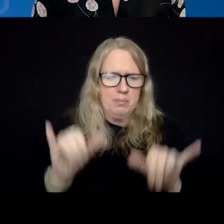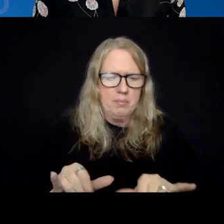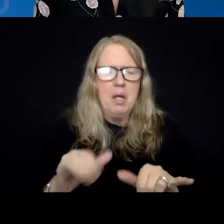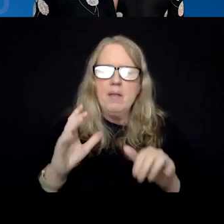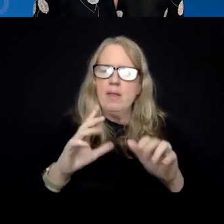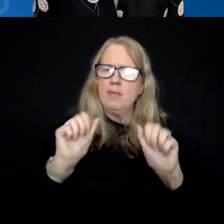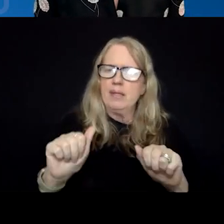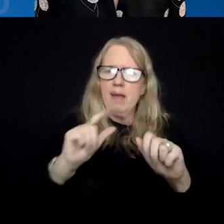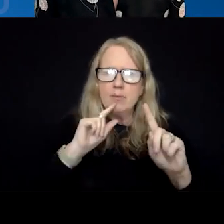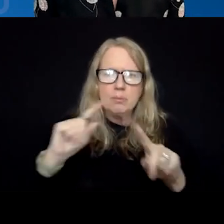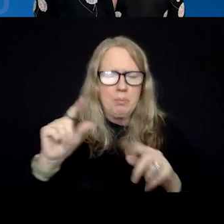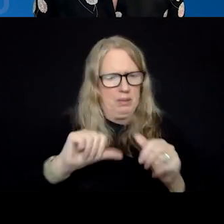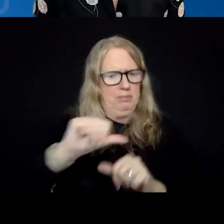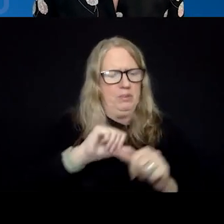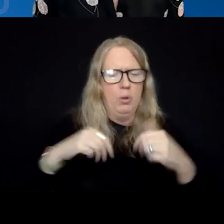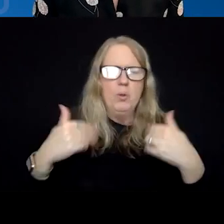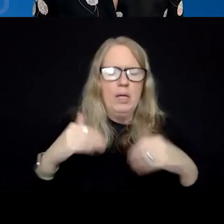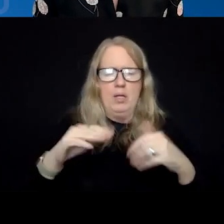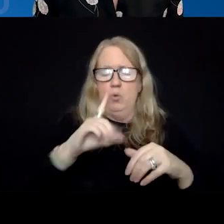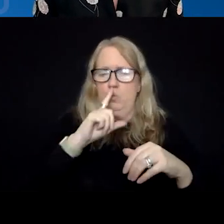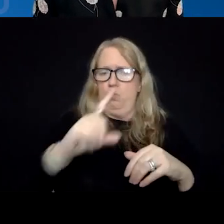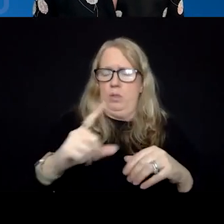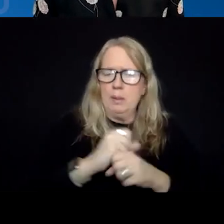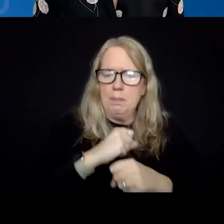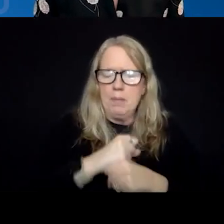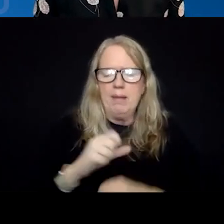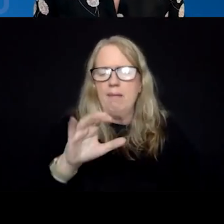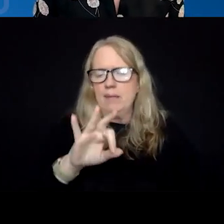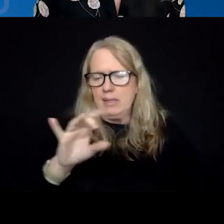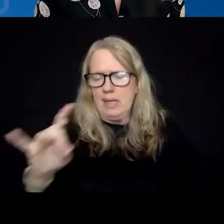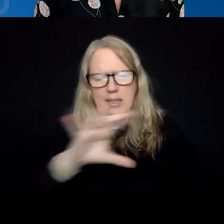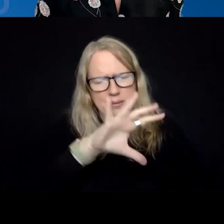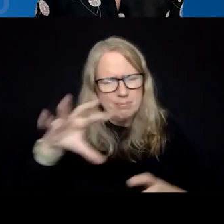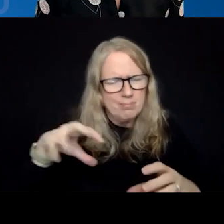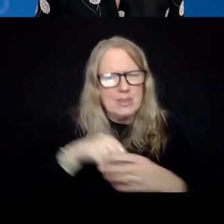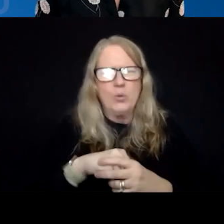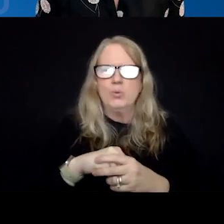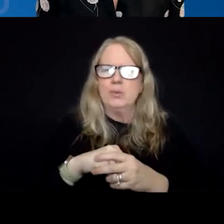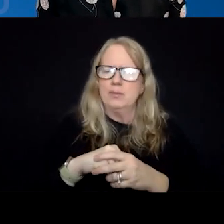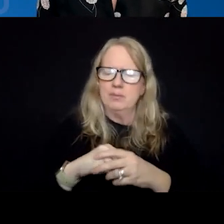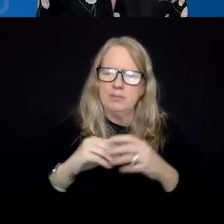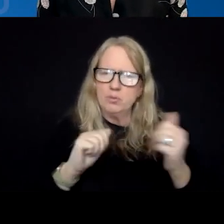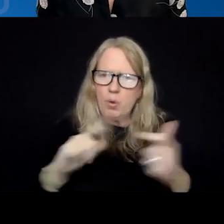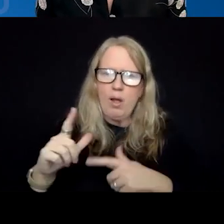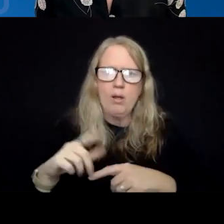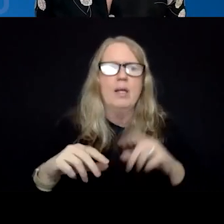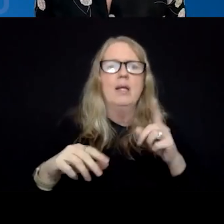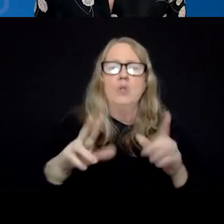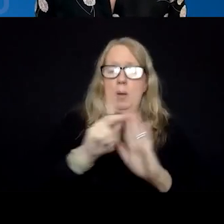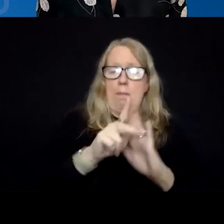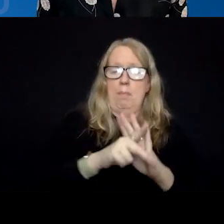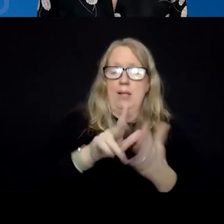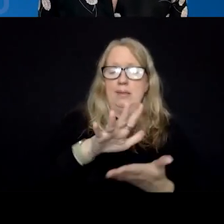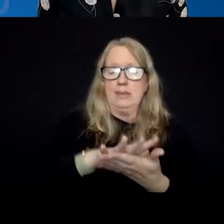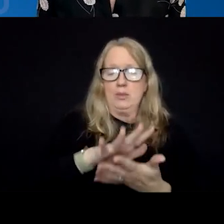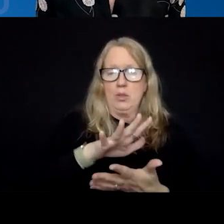one another in a way that can really make the 988 system as inclusive as possible. And to that end, the Policy Academy will